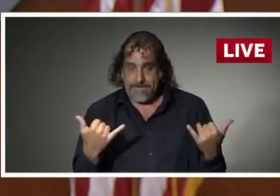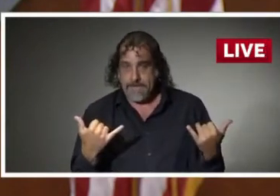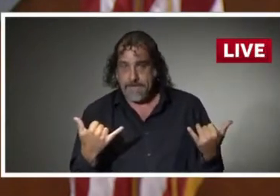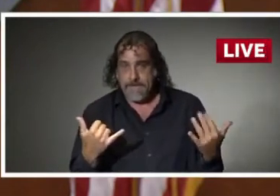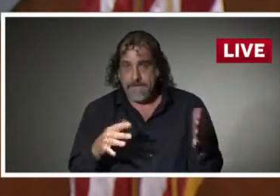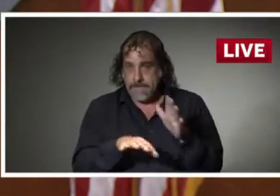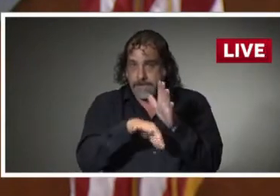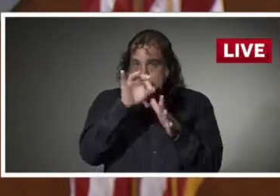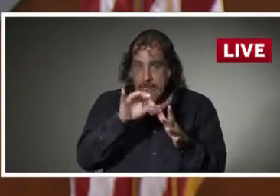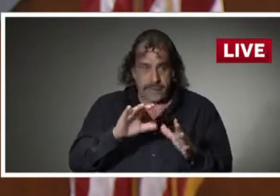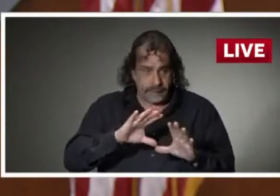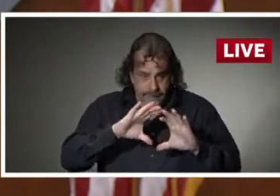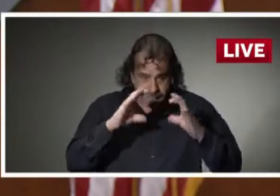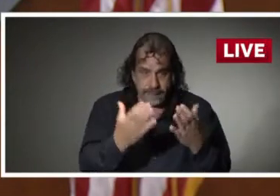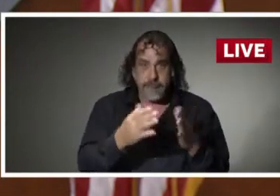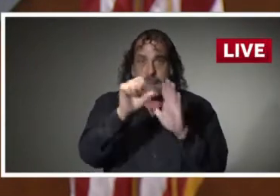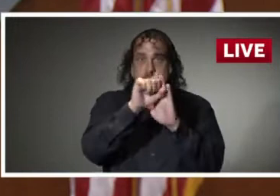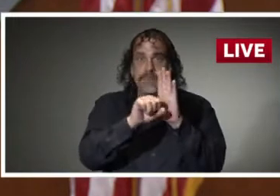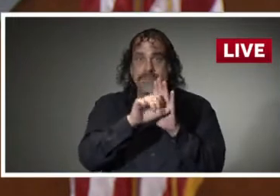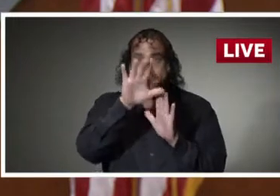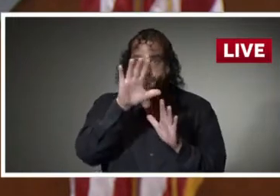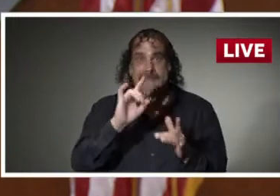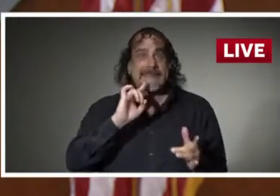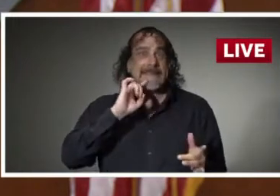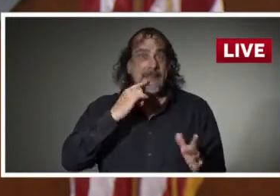in here in the state.